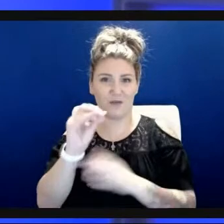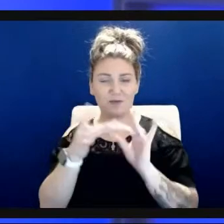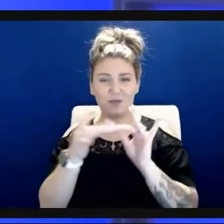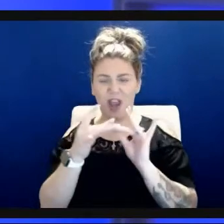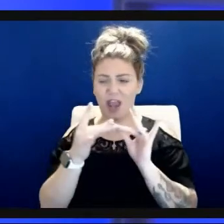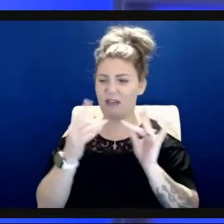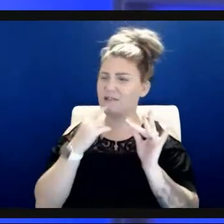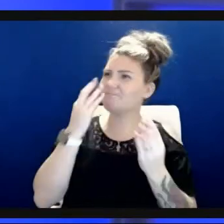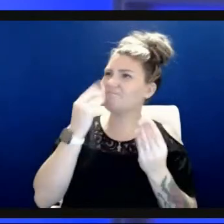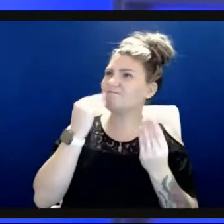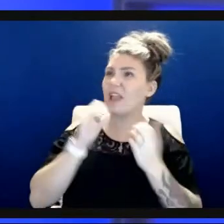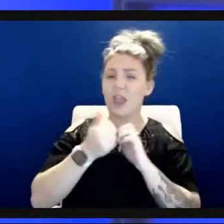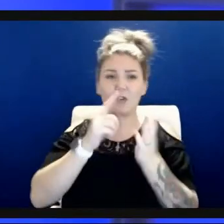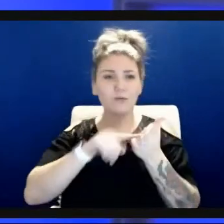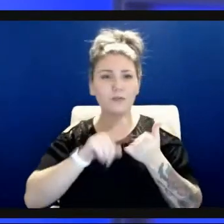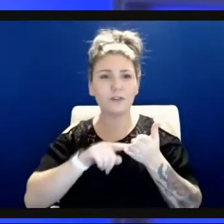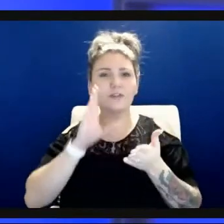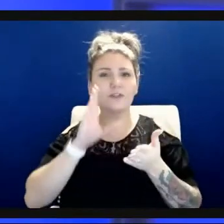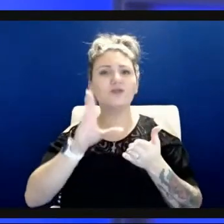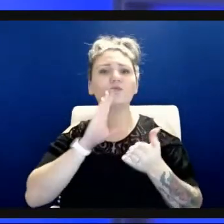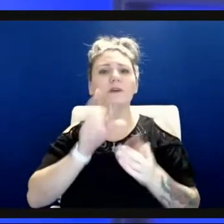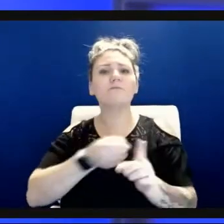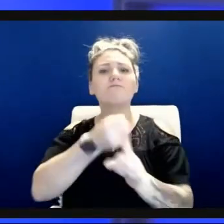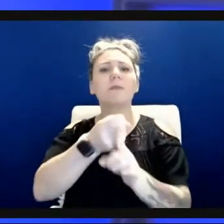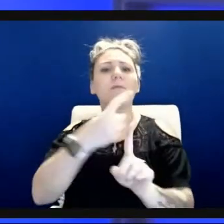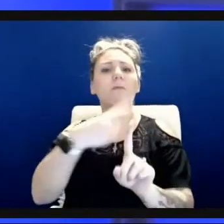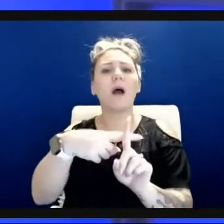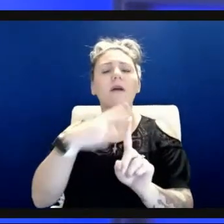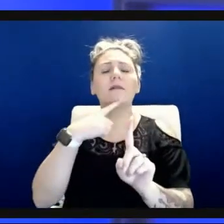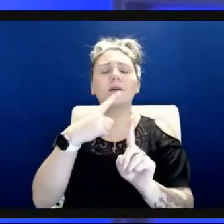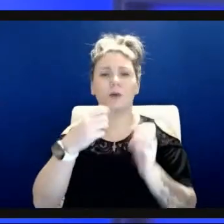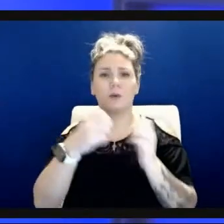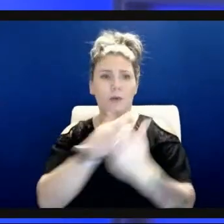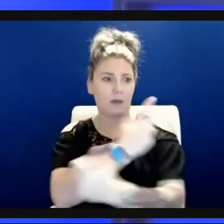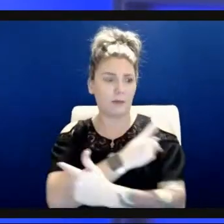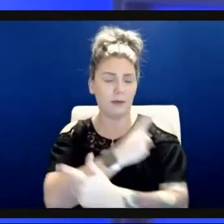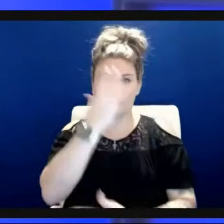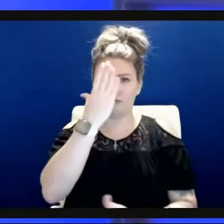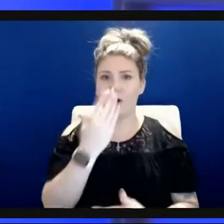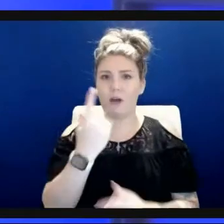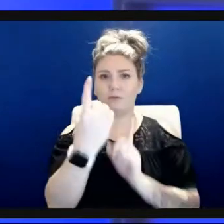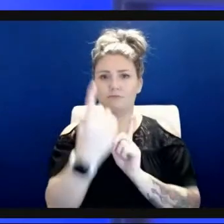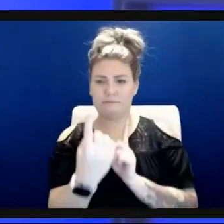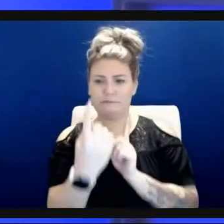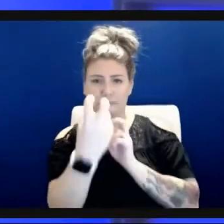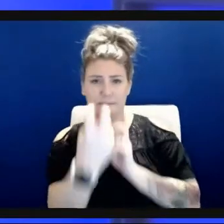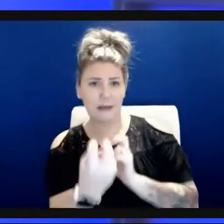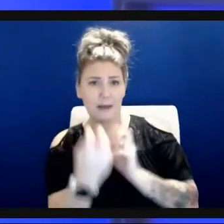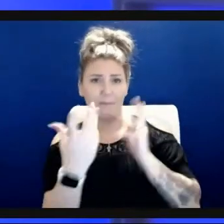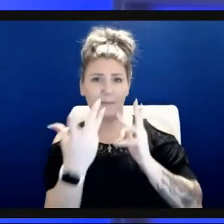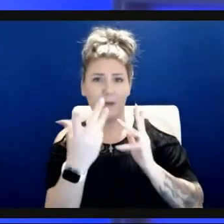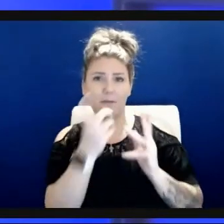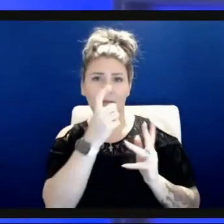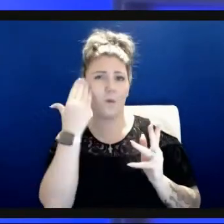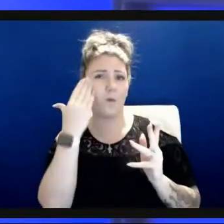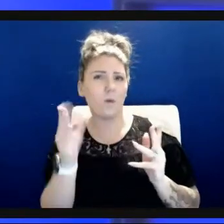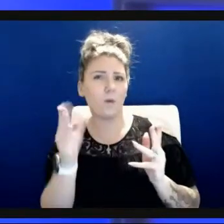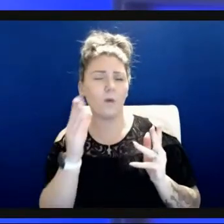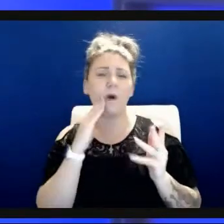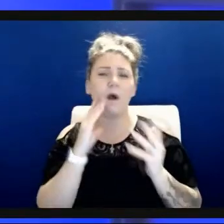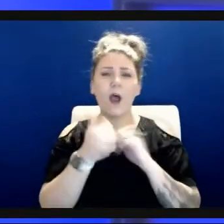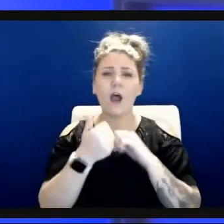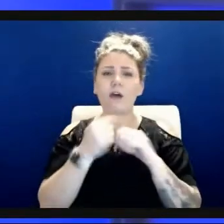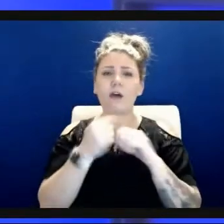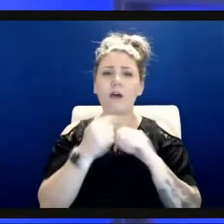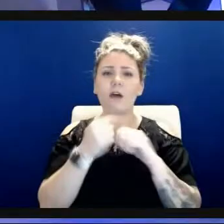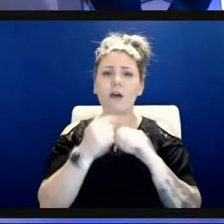that difference in the future, so that the patient in front of me with a question I didn't know how to answer, we can now answer that question and we can get that patient through that